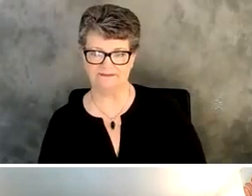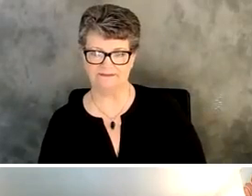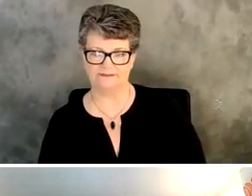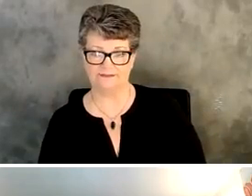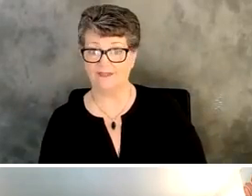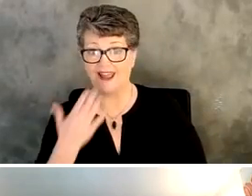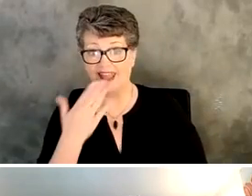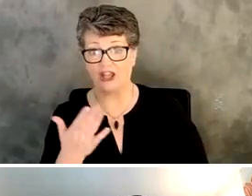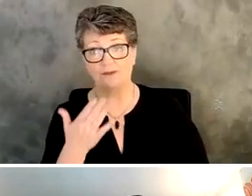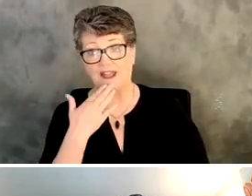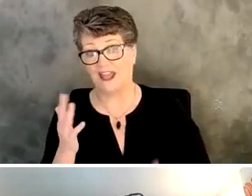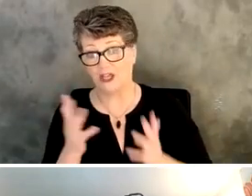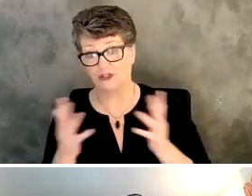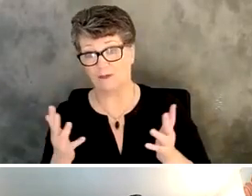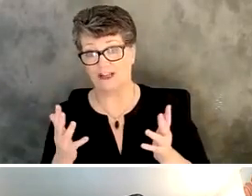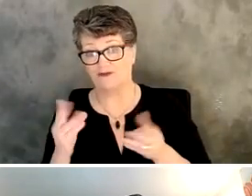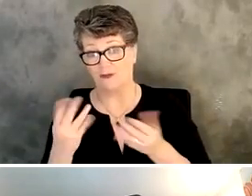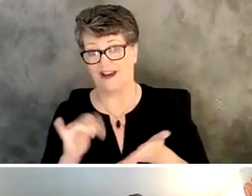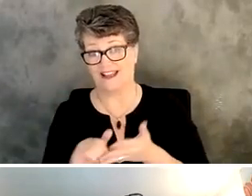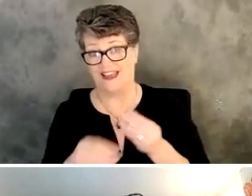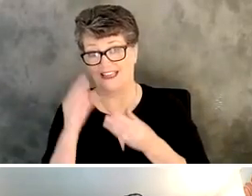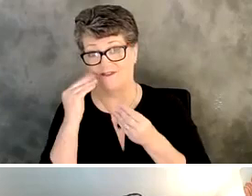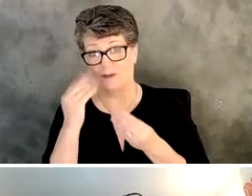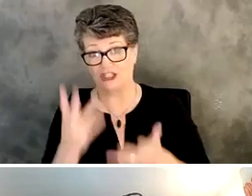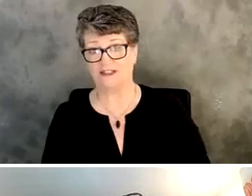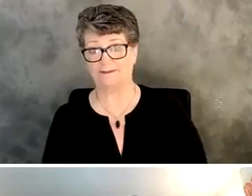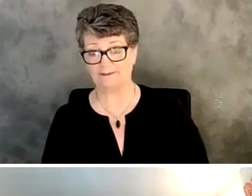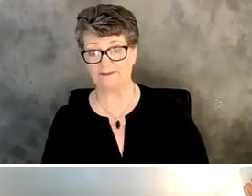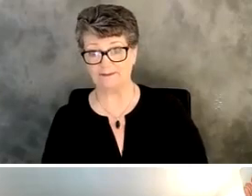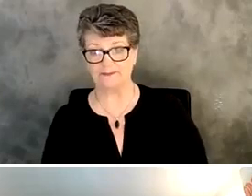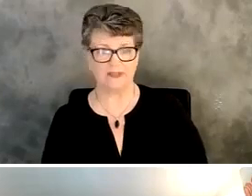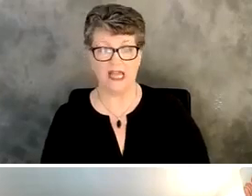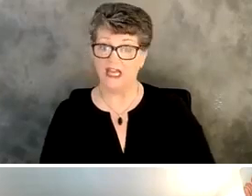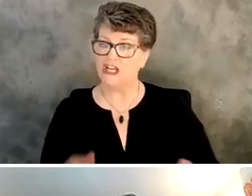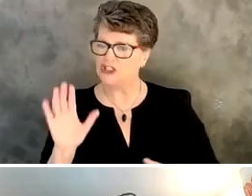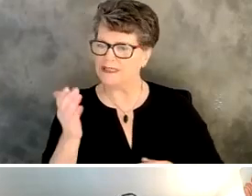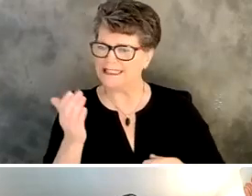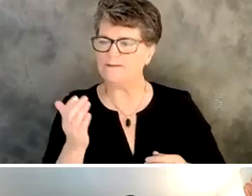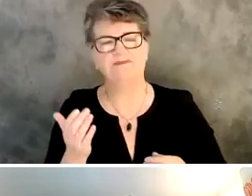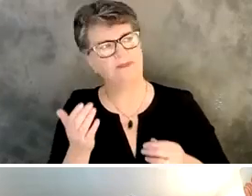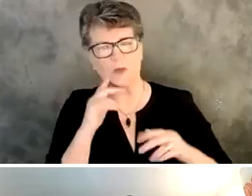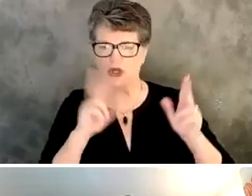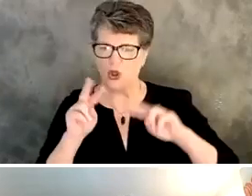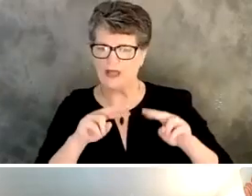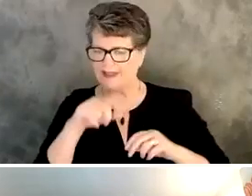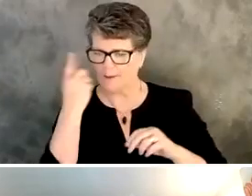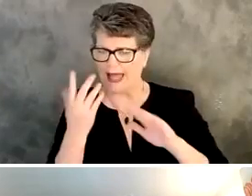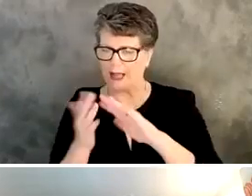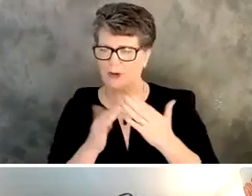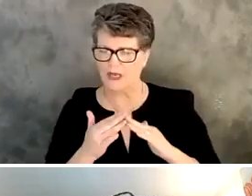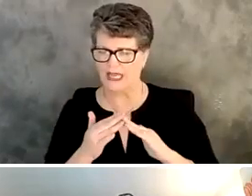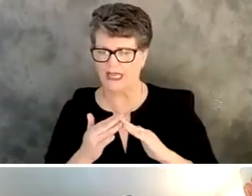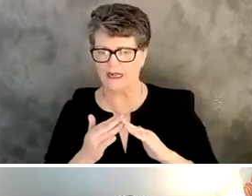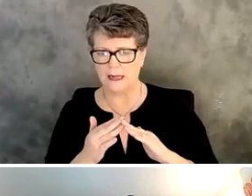Thank you. Thank you so much for providing that additional information. So it sounds like, you know, when you're looking at the Black community, perhaps